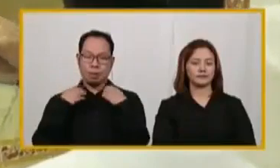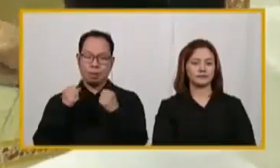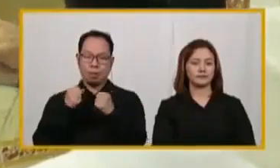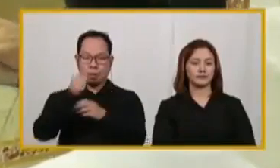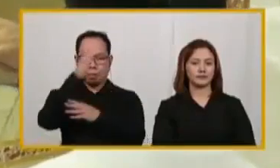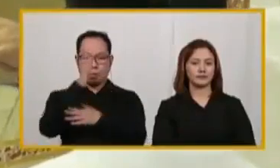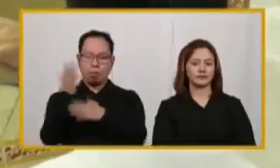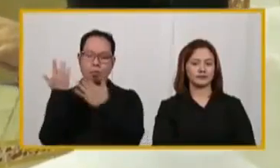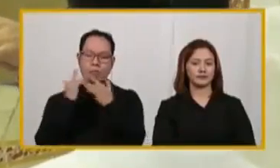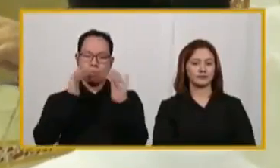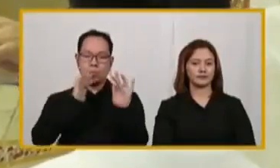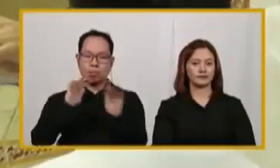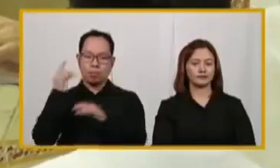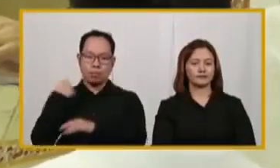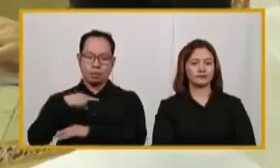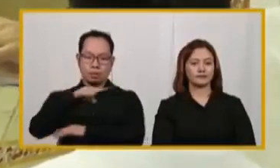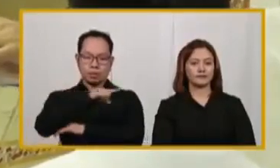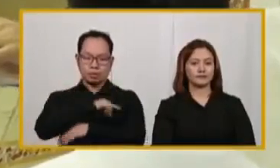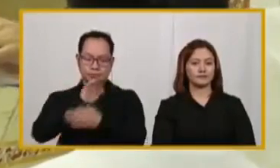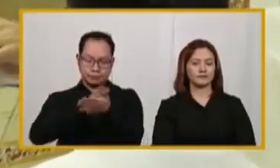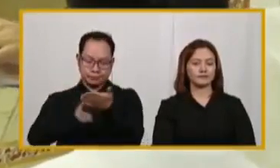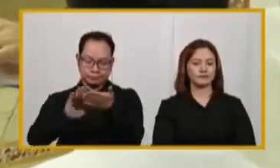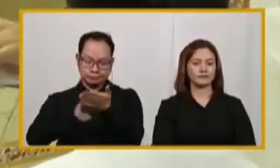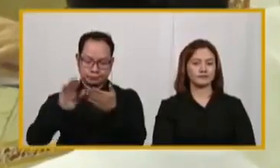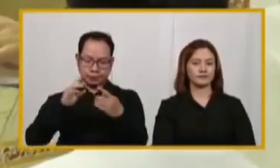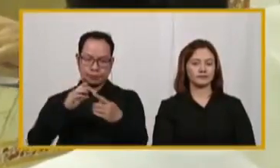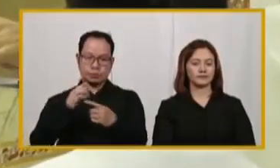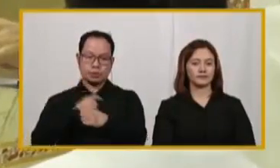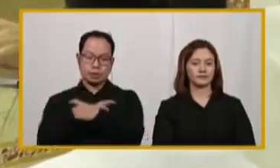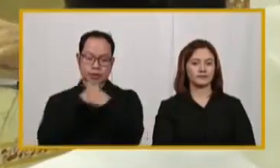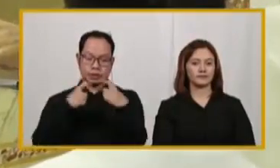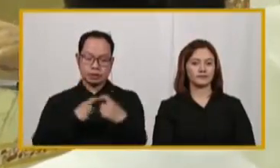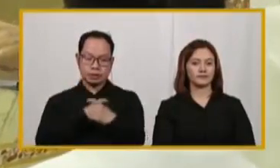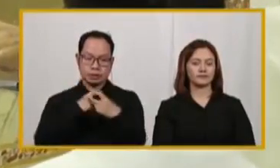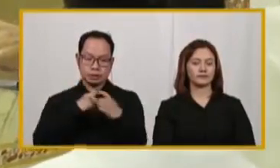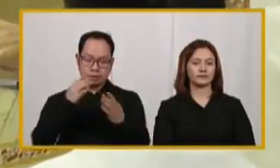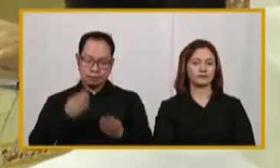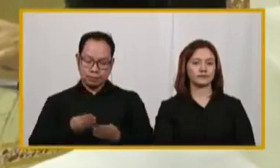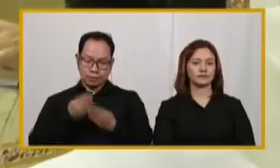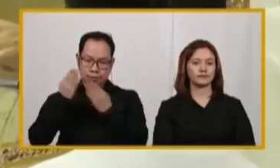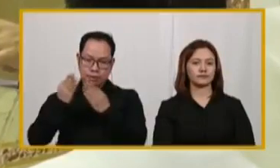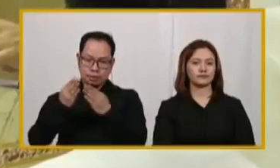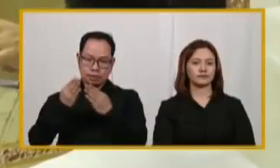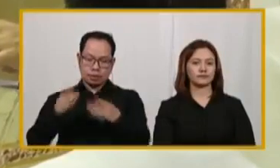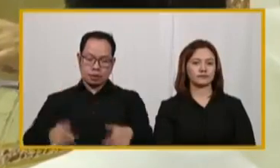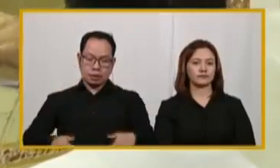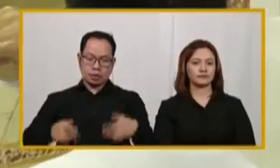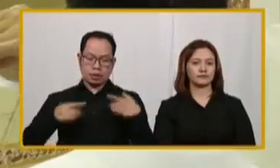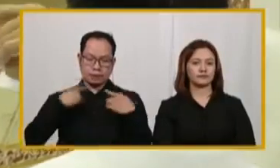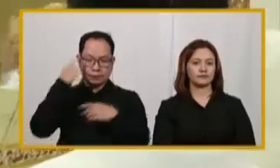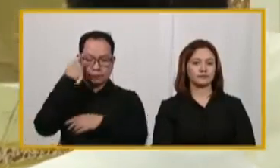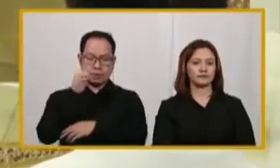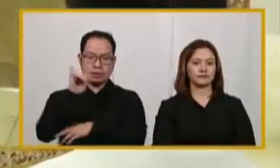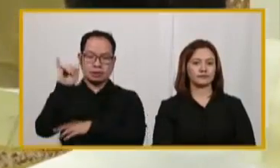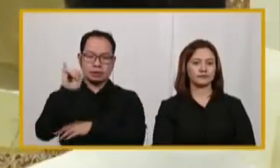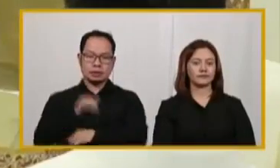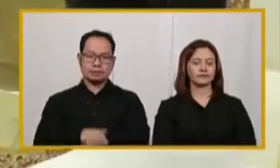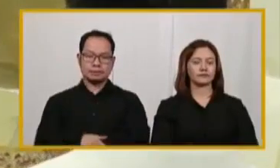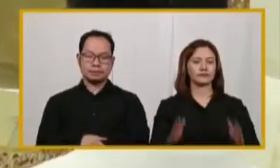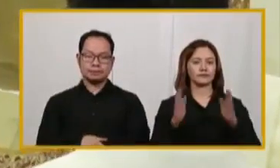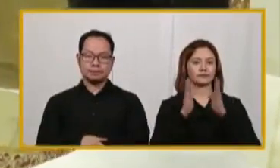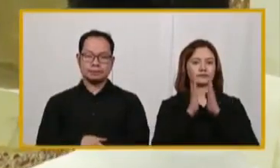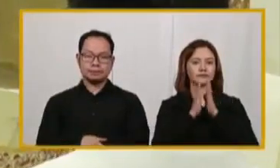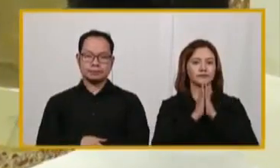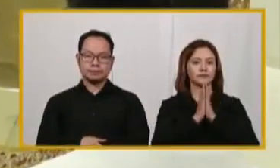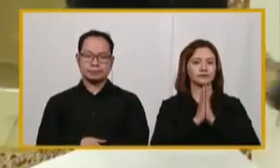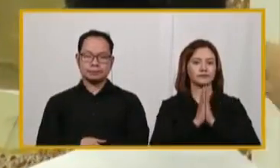have mercy on us, forgive us our sins, and bring us to everlasting life. Amen.